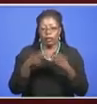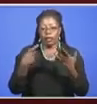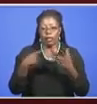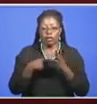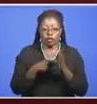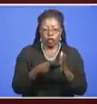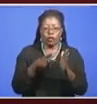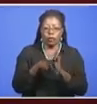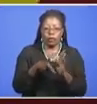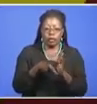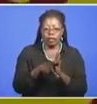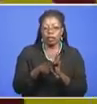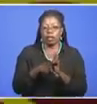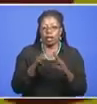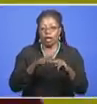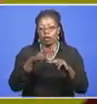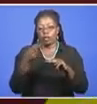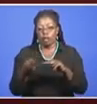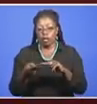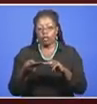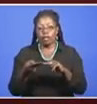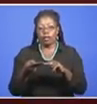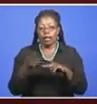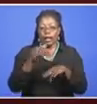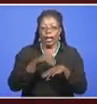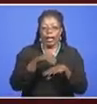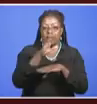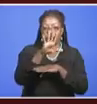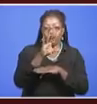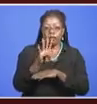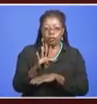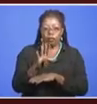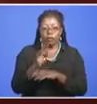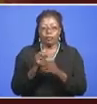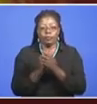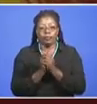shows signs of reduction at 54.